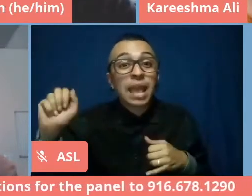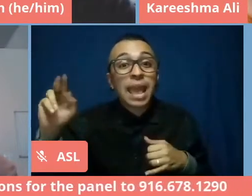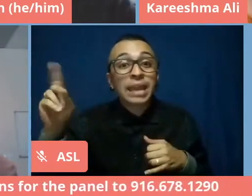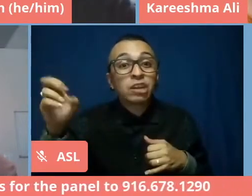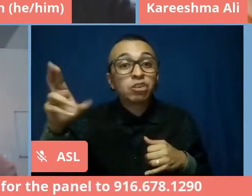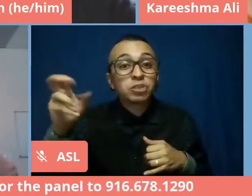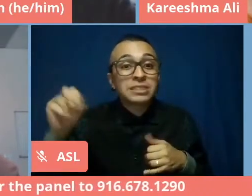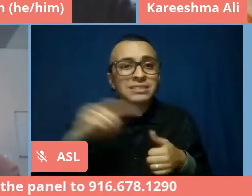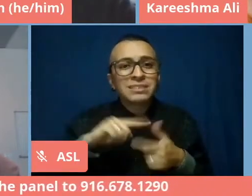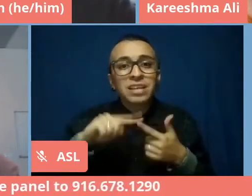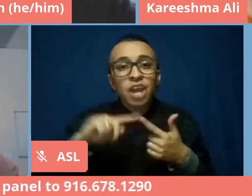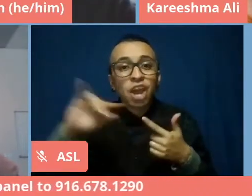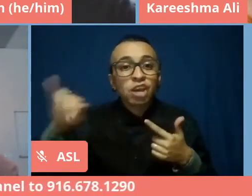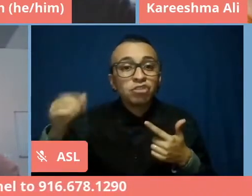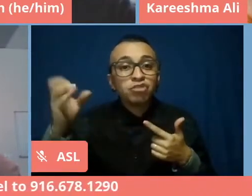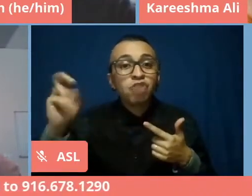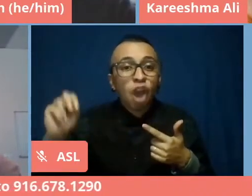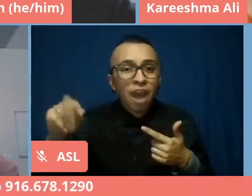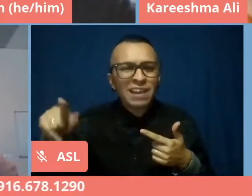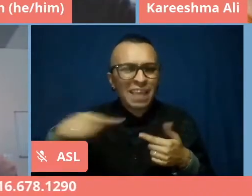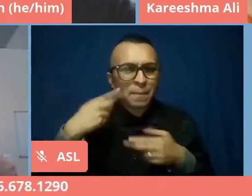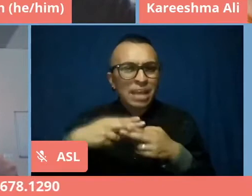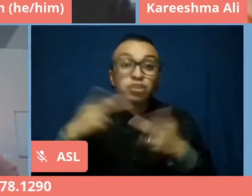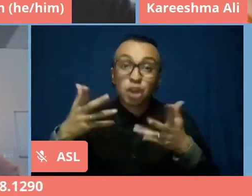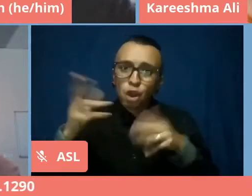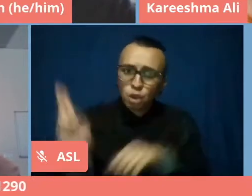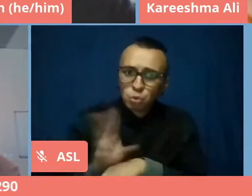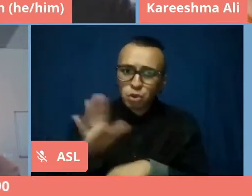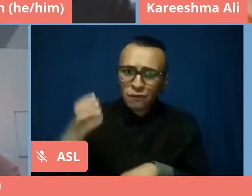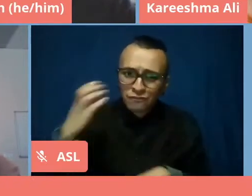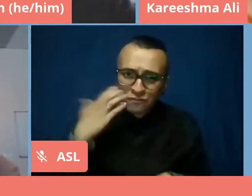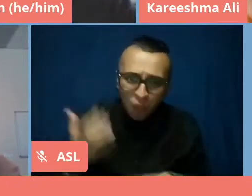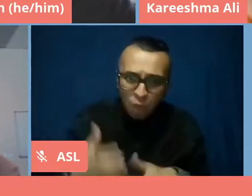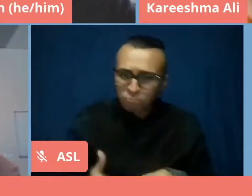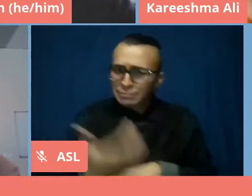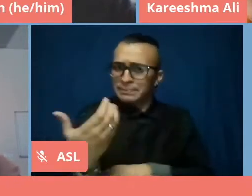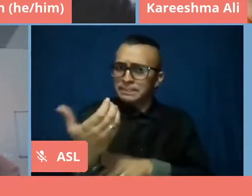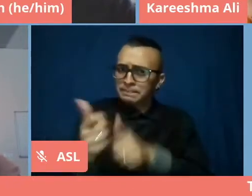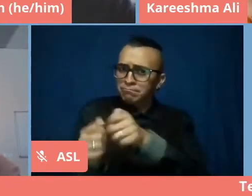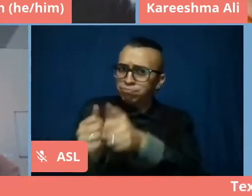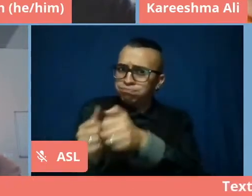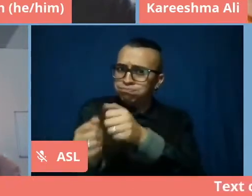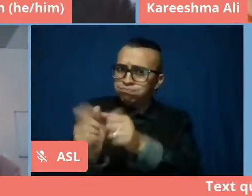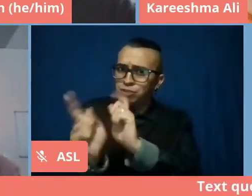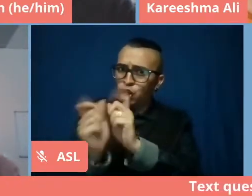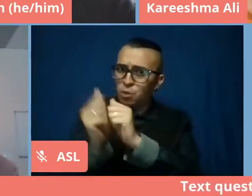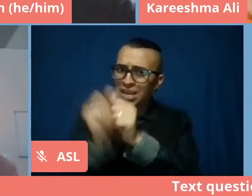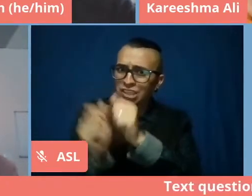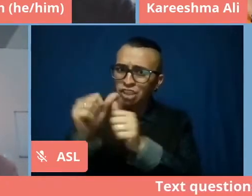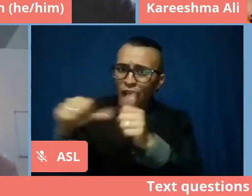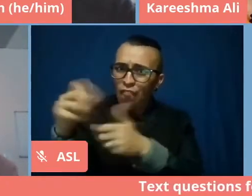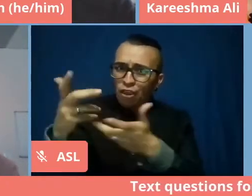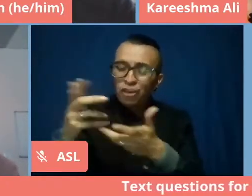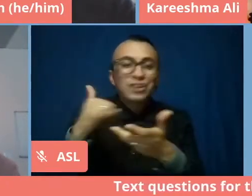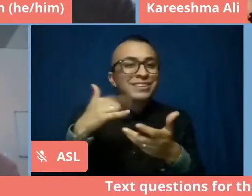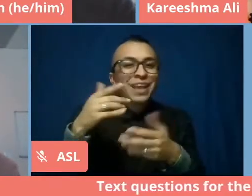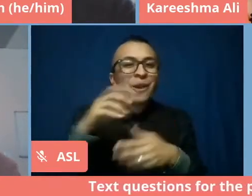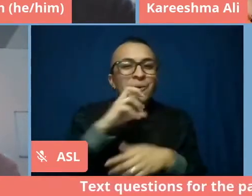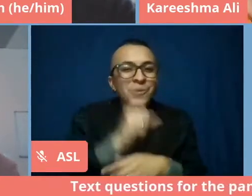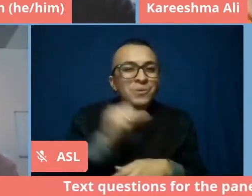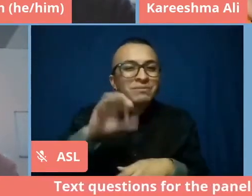about, using the phone and talking to one another. It's the traditional phone tree.